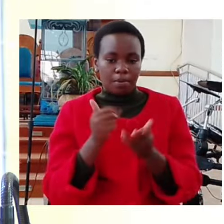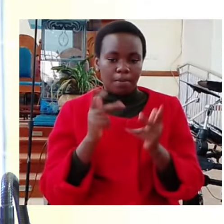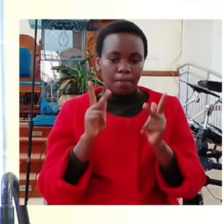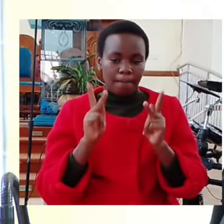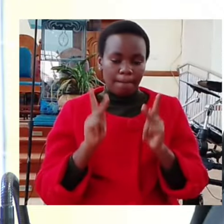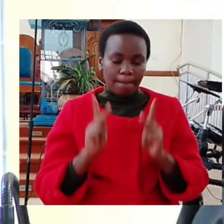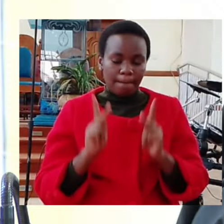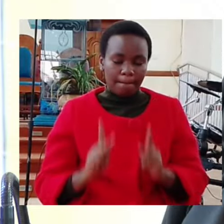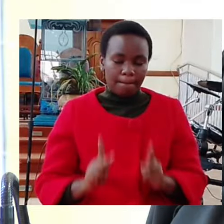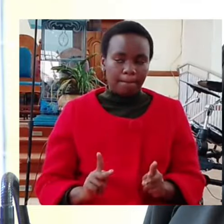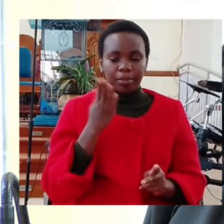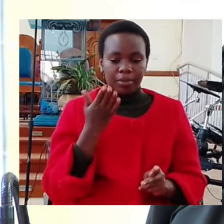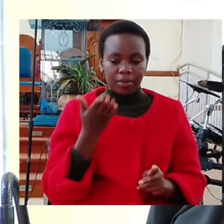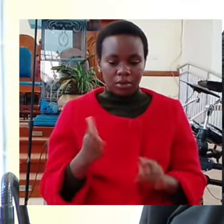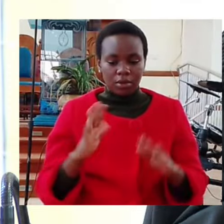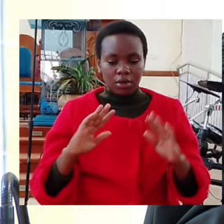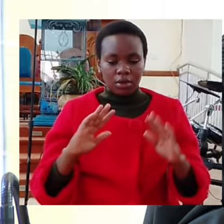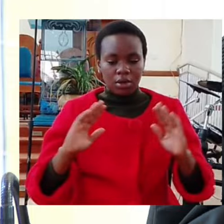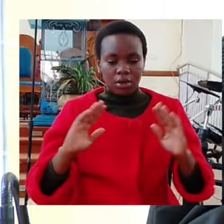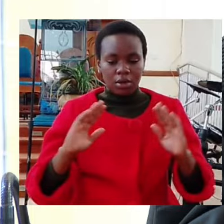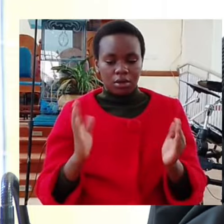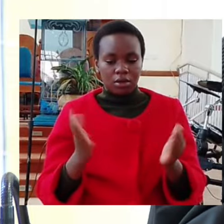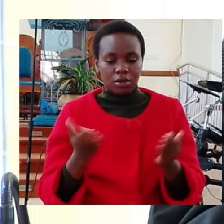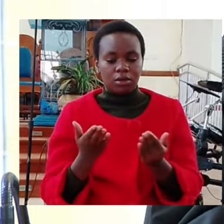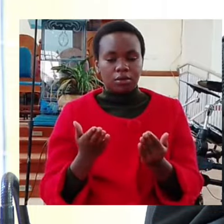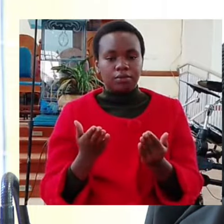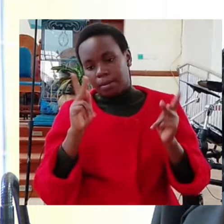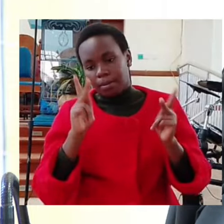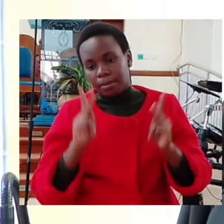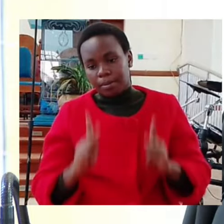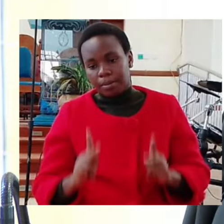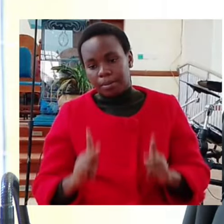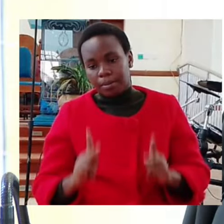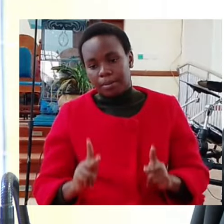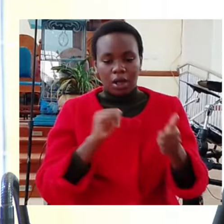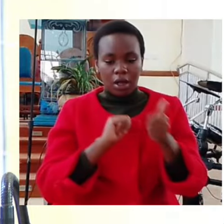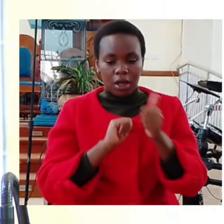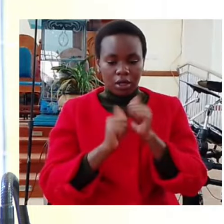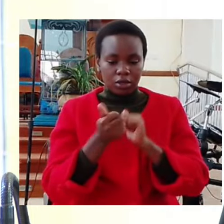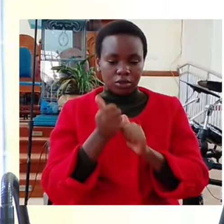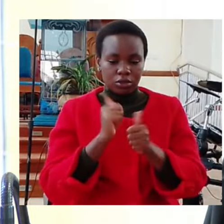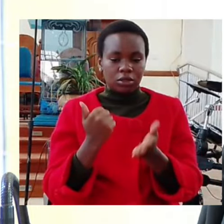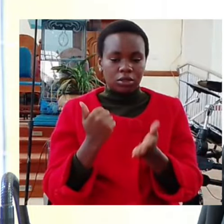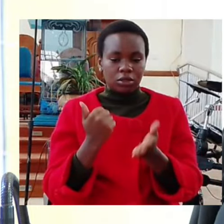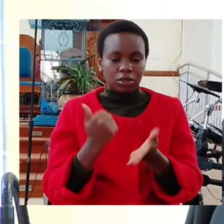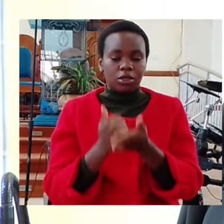to encourage other people by actions. Gutaithia andu aria mari in need.